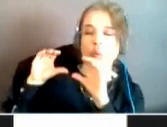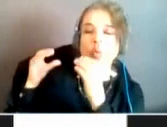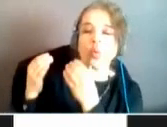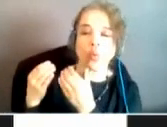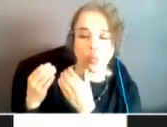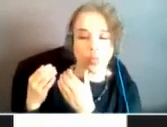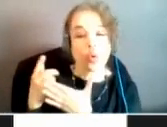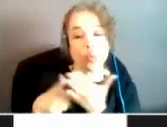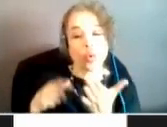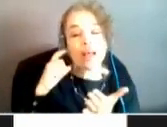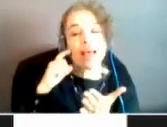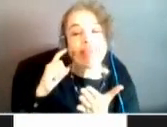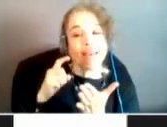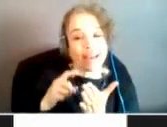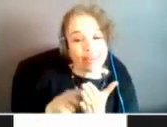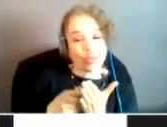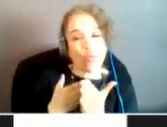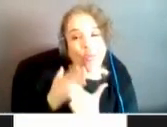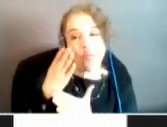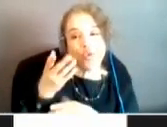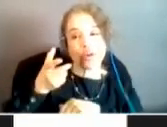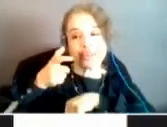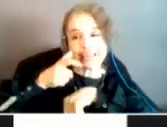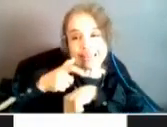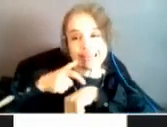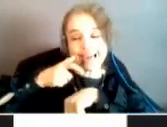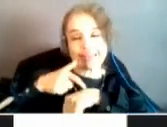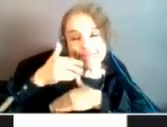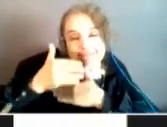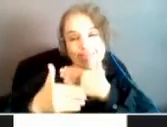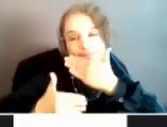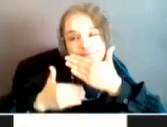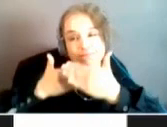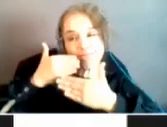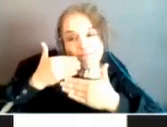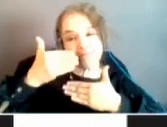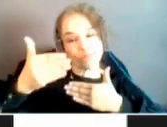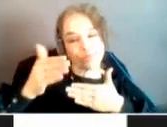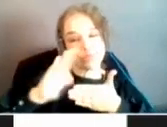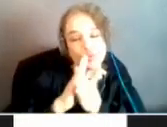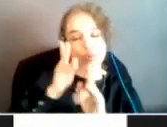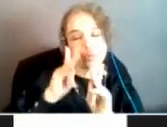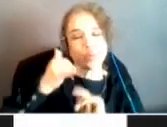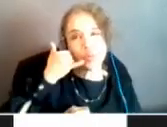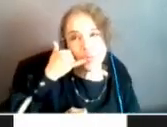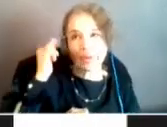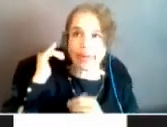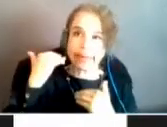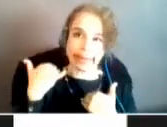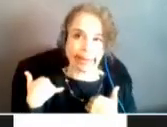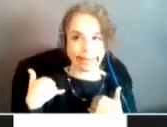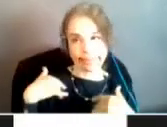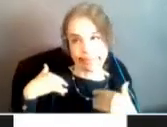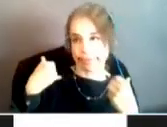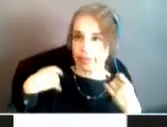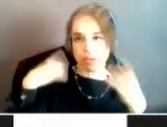And what I noticed over time was that people would be calling me saying, well, I've had a traumatic